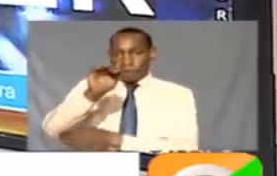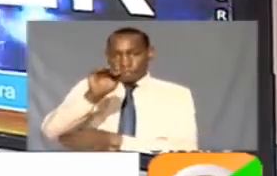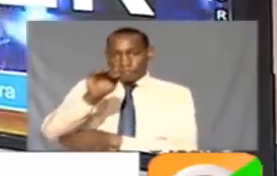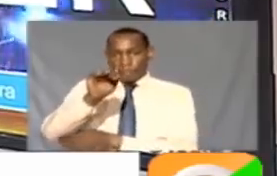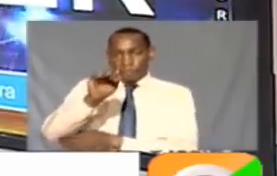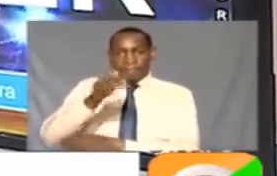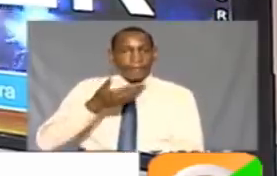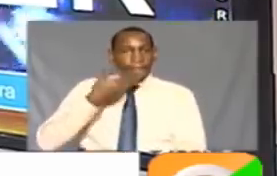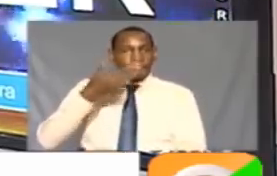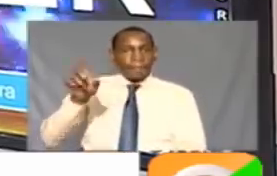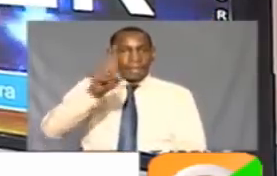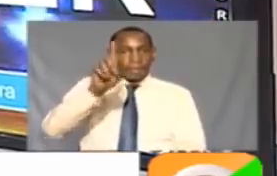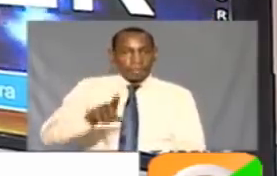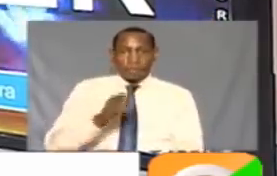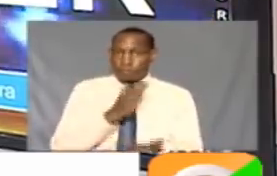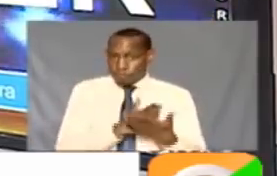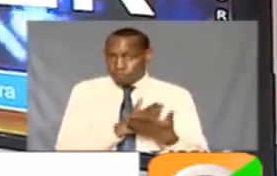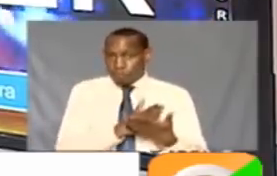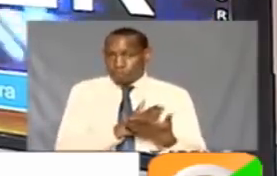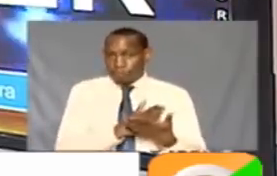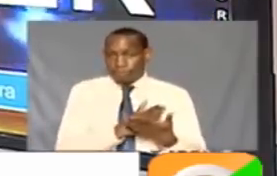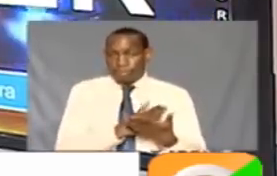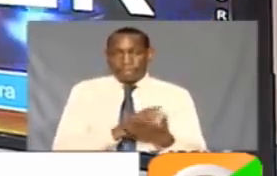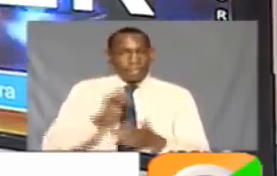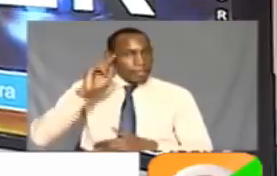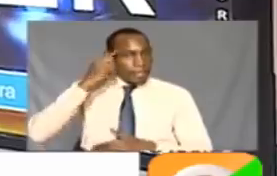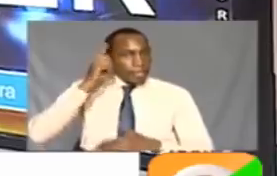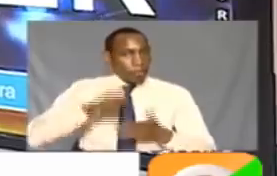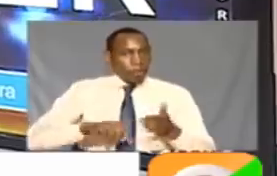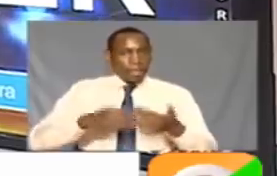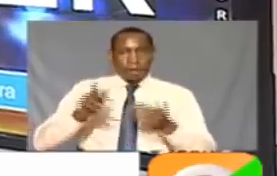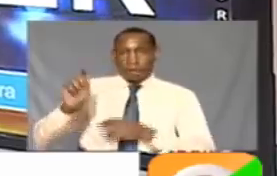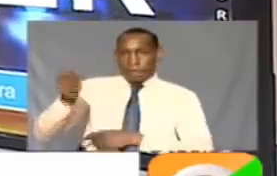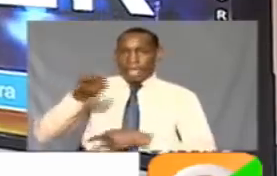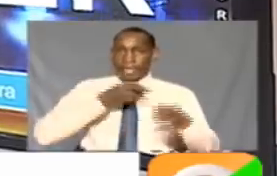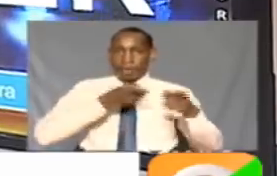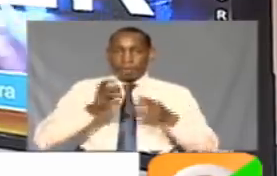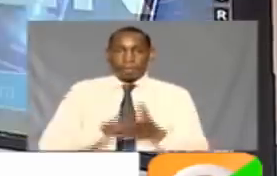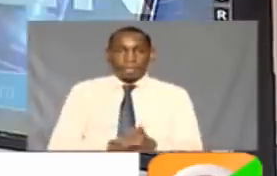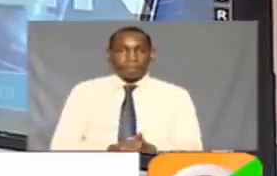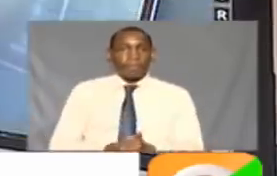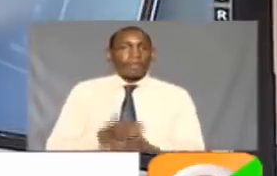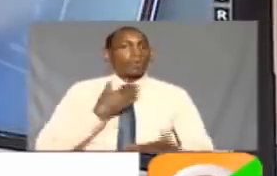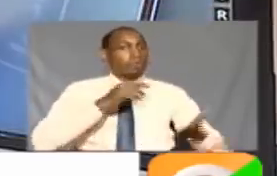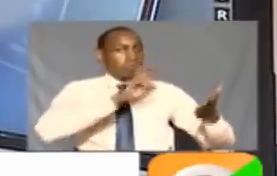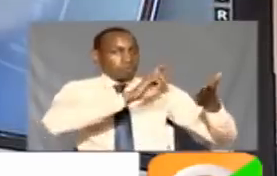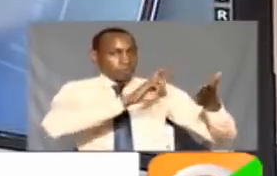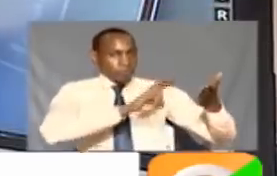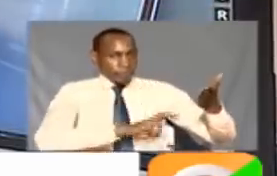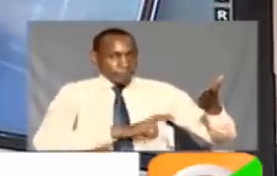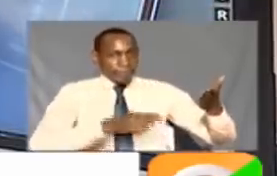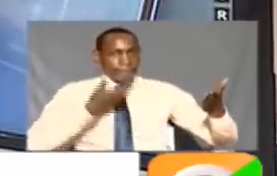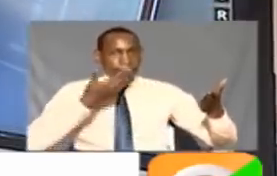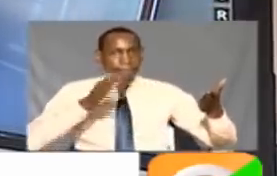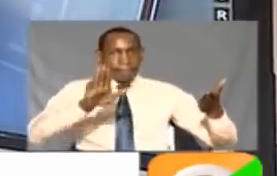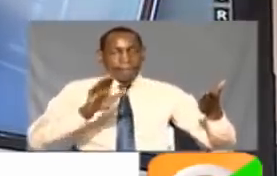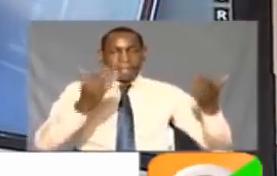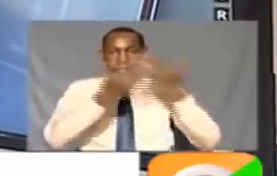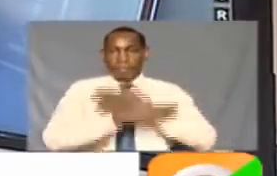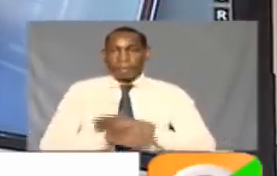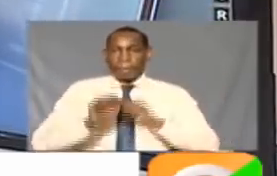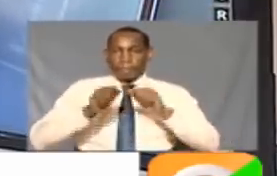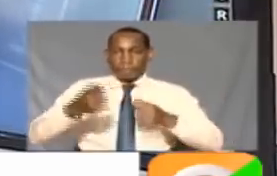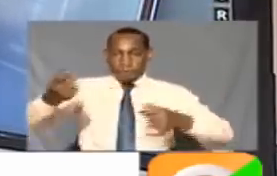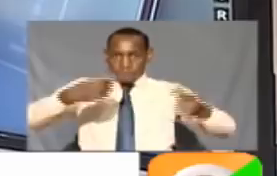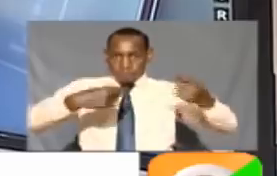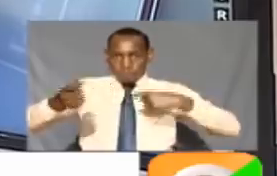our feedback question, right? What are your thoughts on how Kenya is handling it? Let me see if I can take a look at some of your feedback tonight. You can